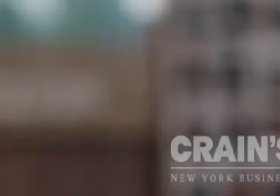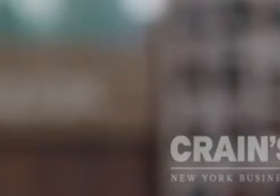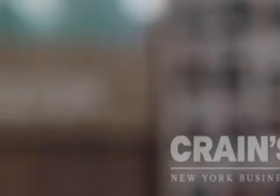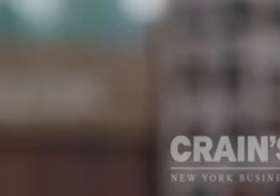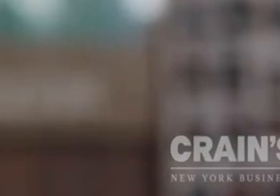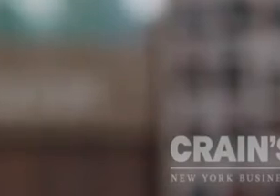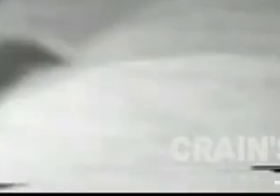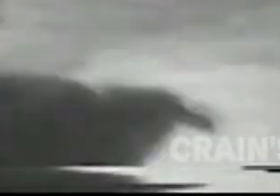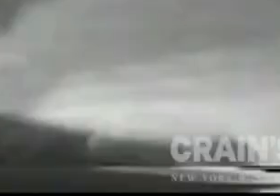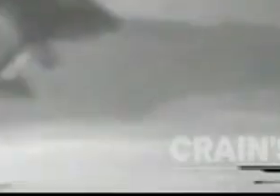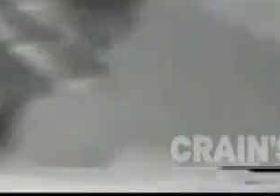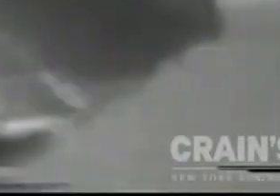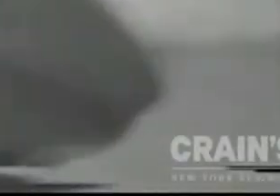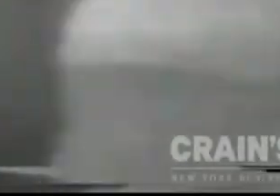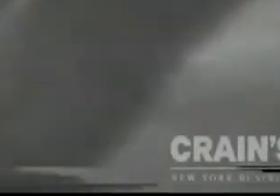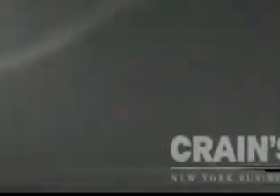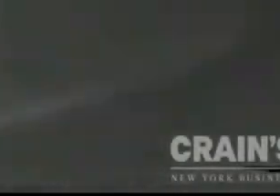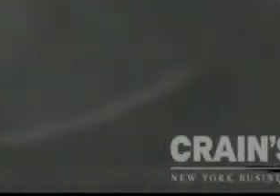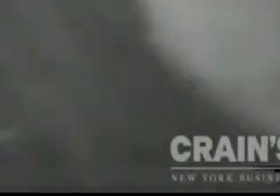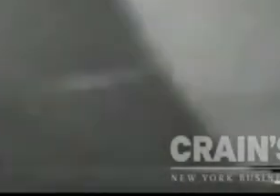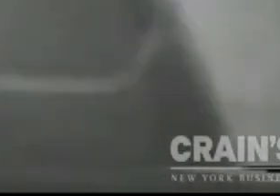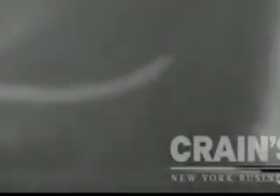bring it into the mainstream.